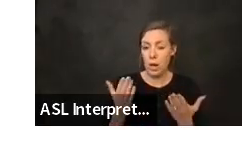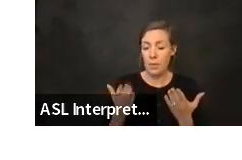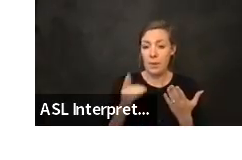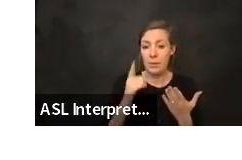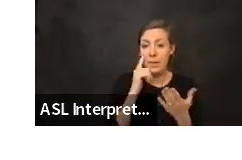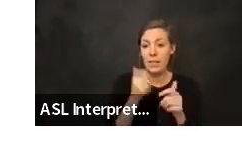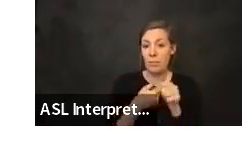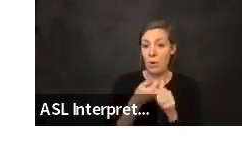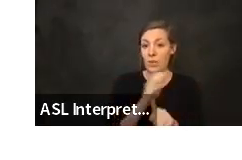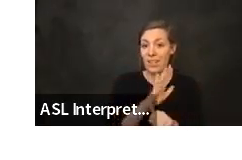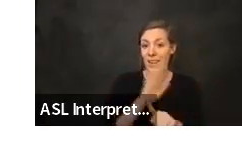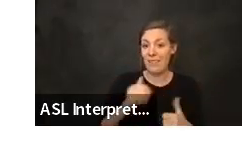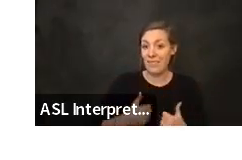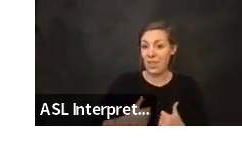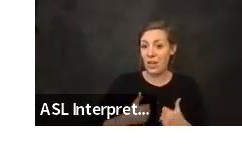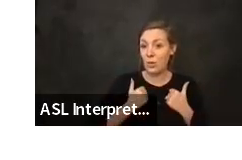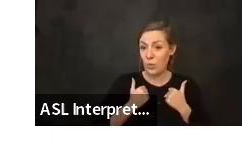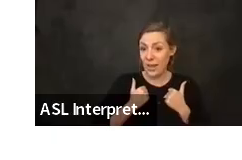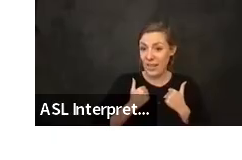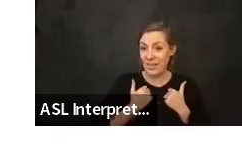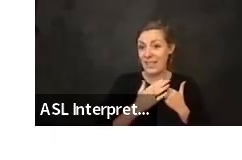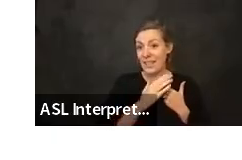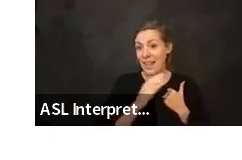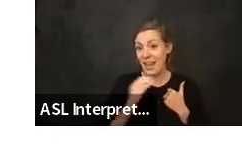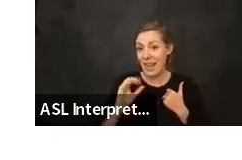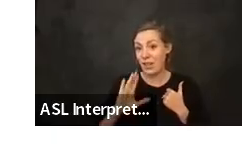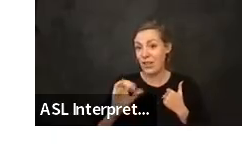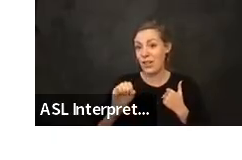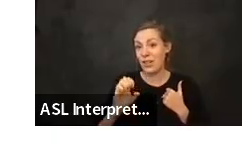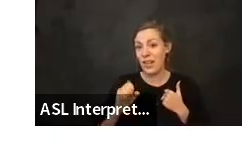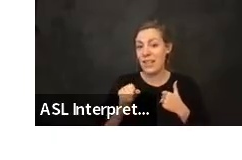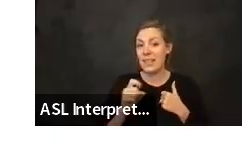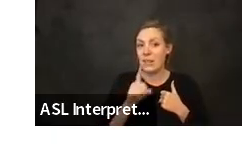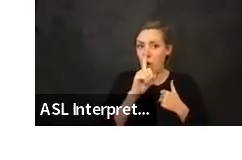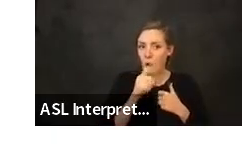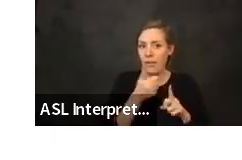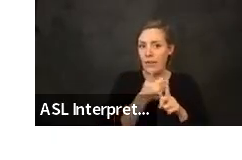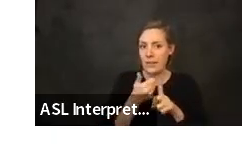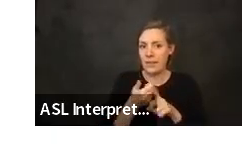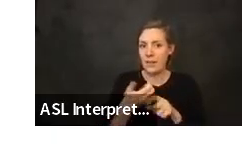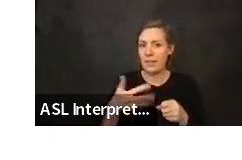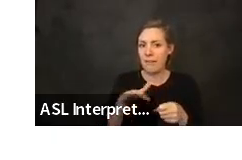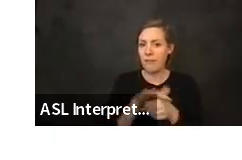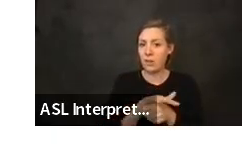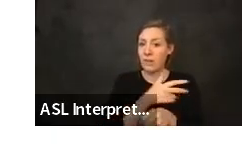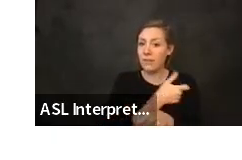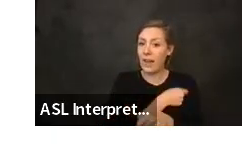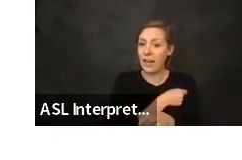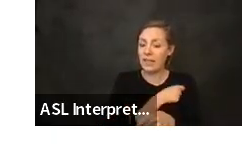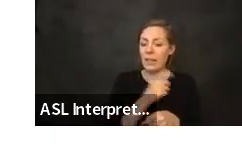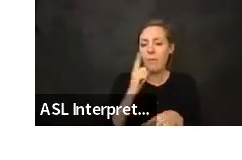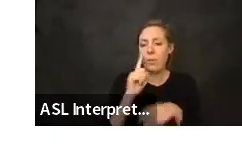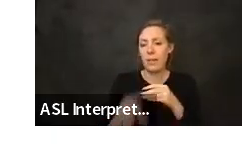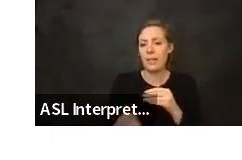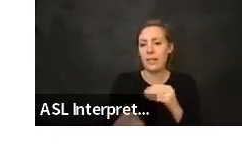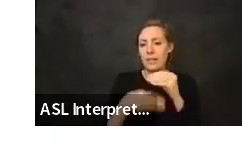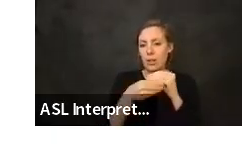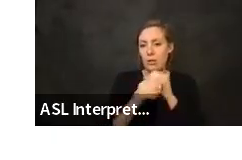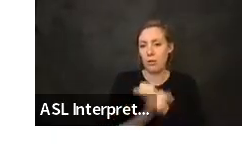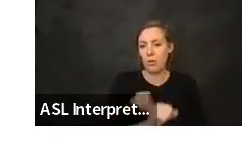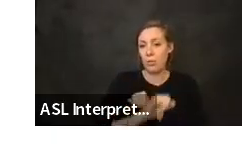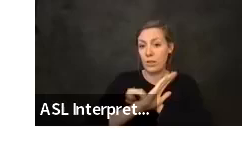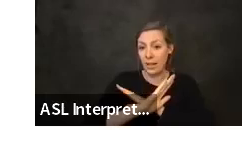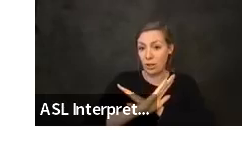of their residents, as well as their COVID cases, being fully vaccinated and having that additional protection.